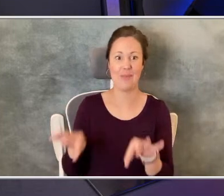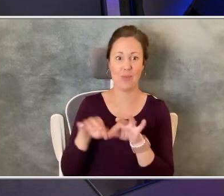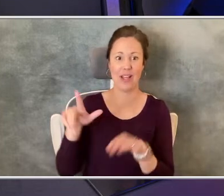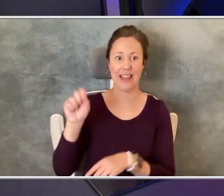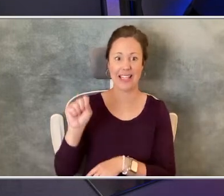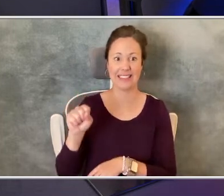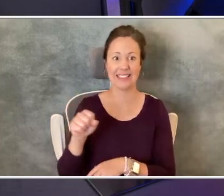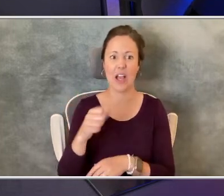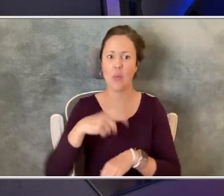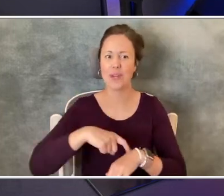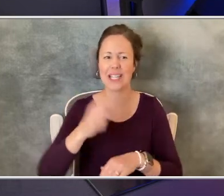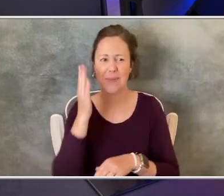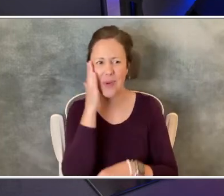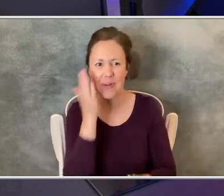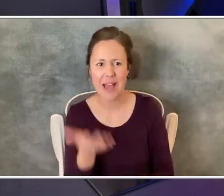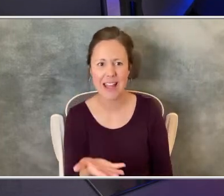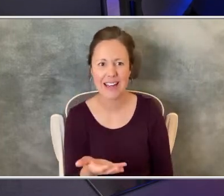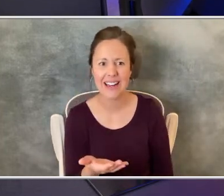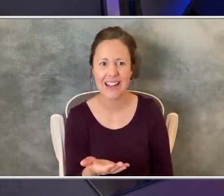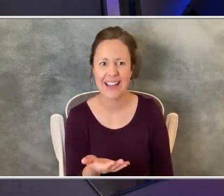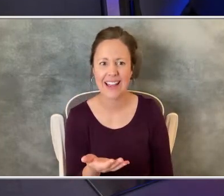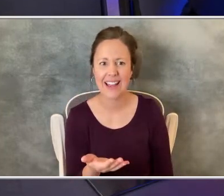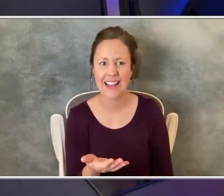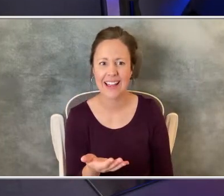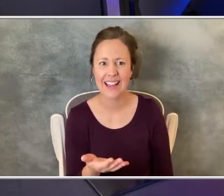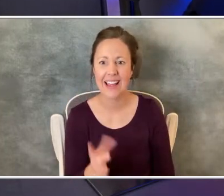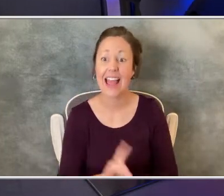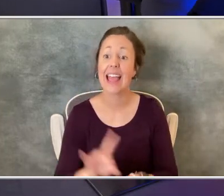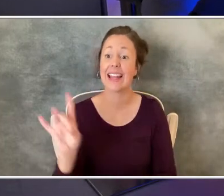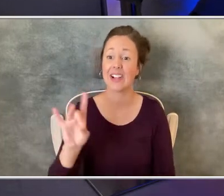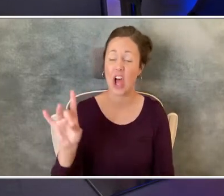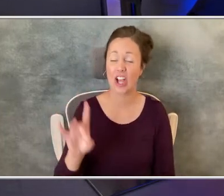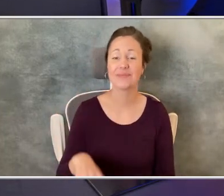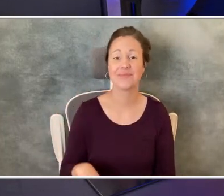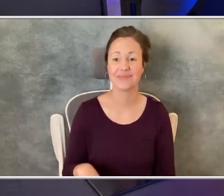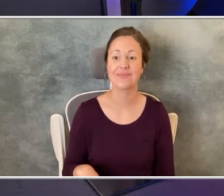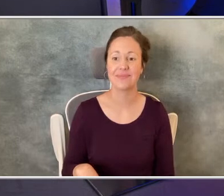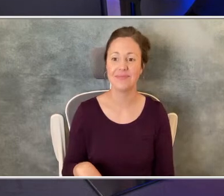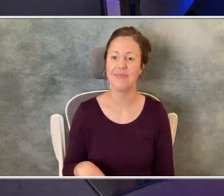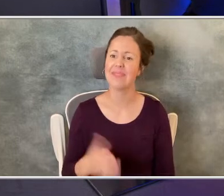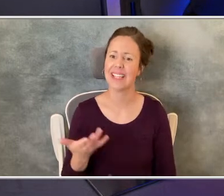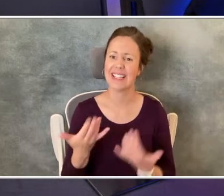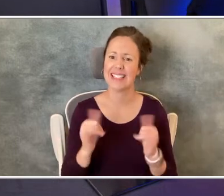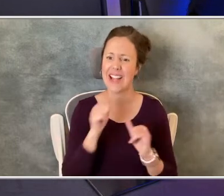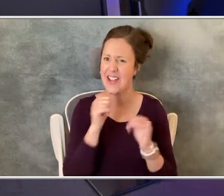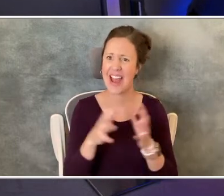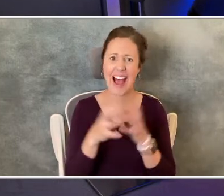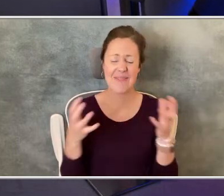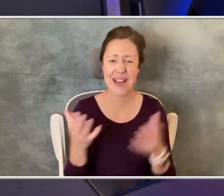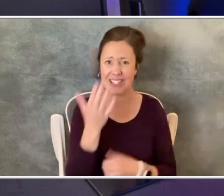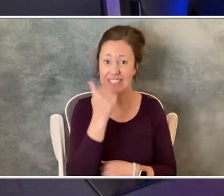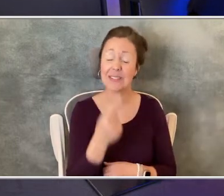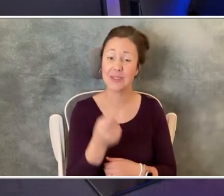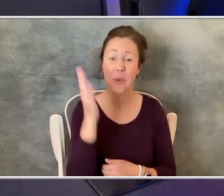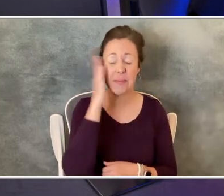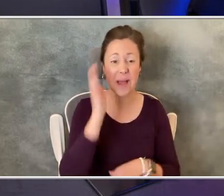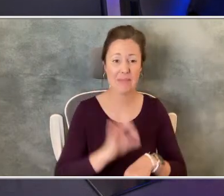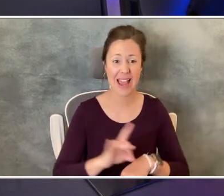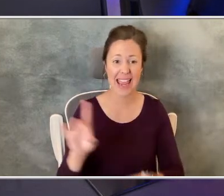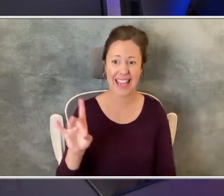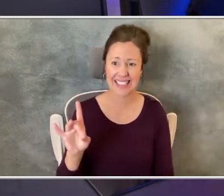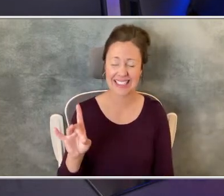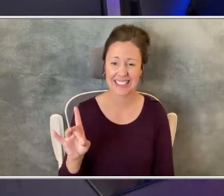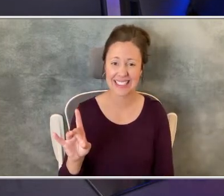say. Like 5? No, like about 8 o'clock. I mean, that's still not a lot of sleep. So you're in bed by 8, lights out. Yep. Up